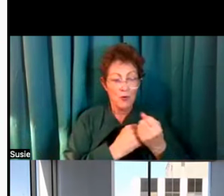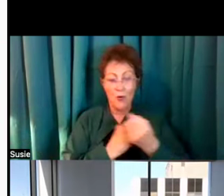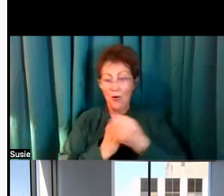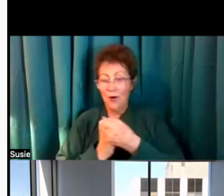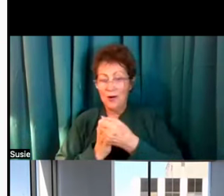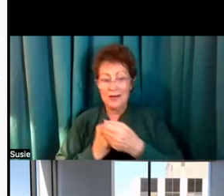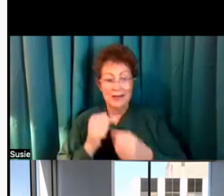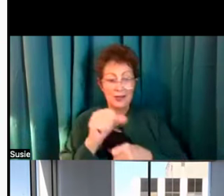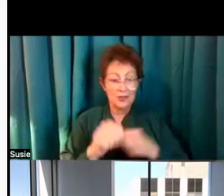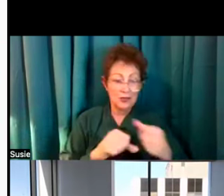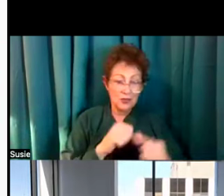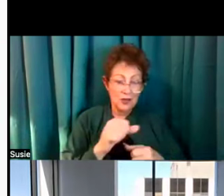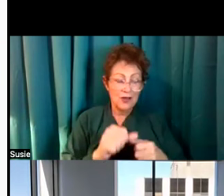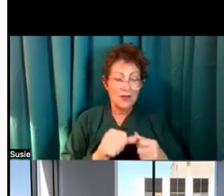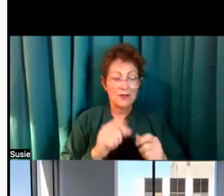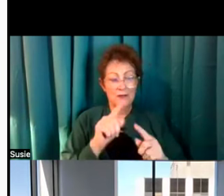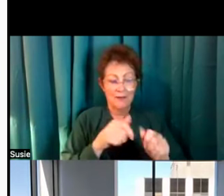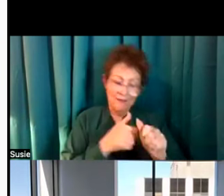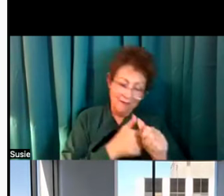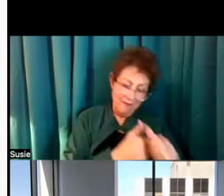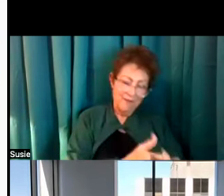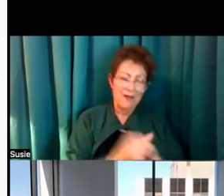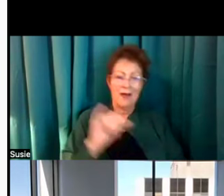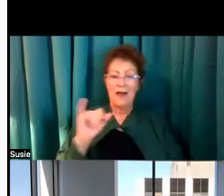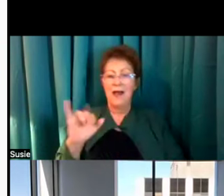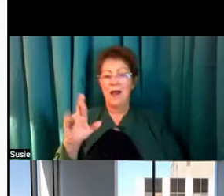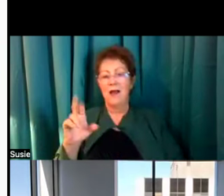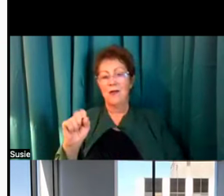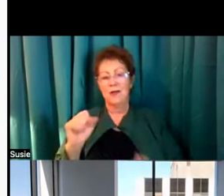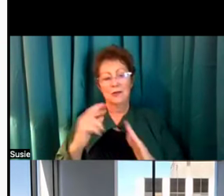as you're, compliant with the relevant IRS rules.